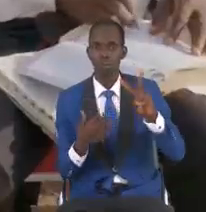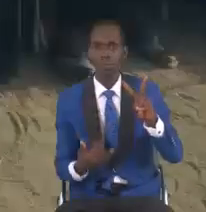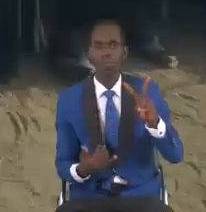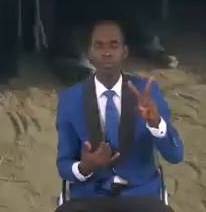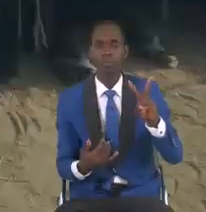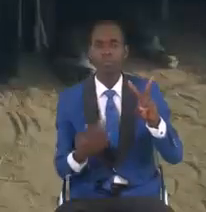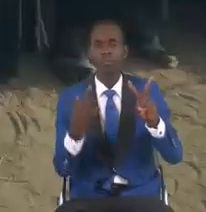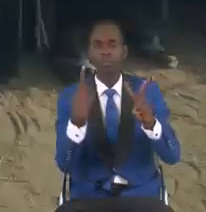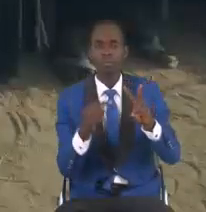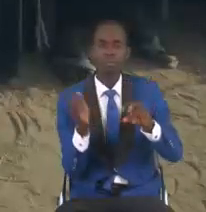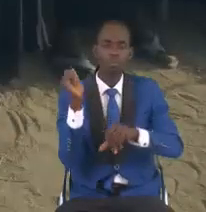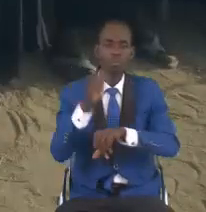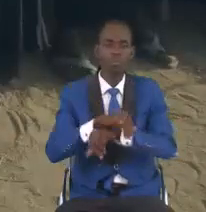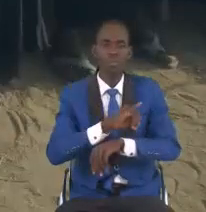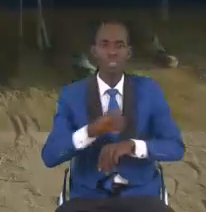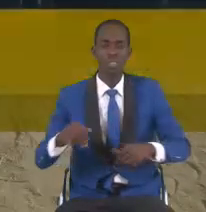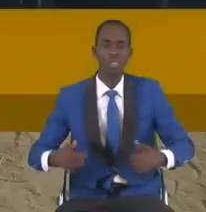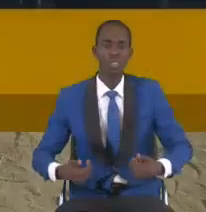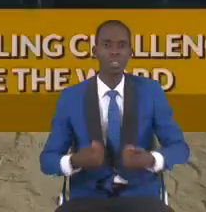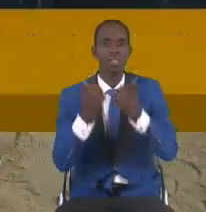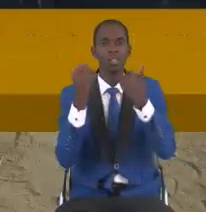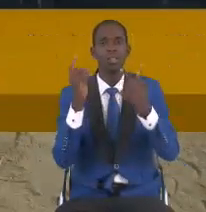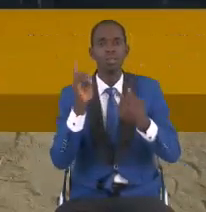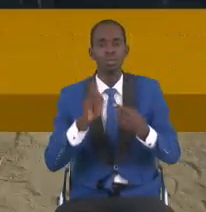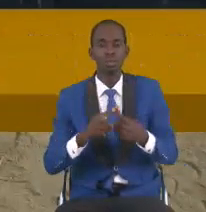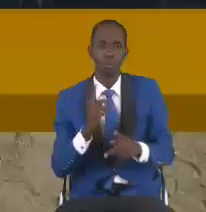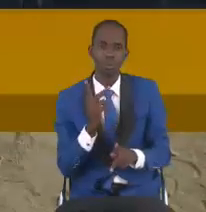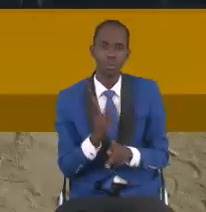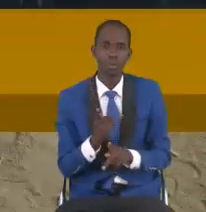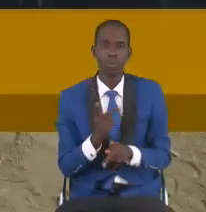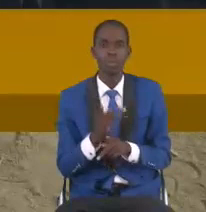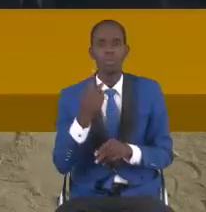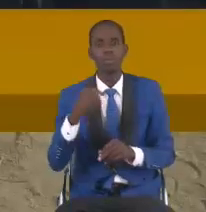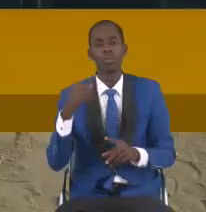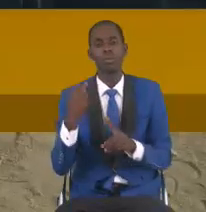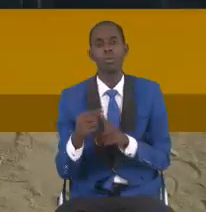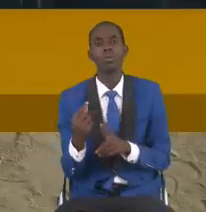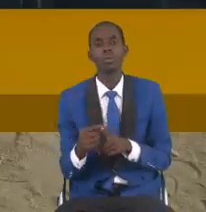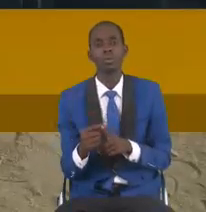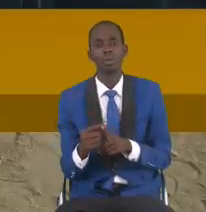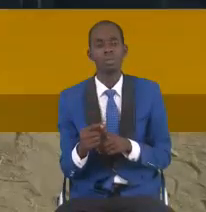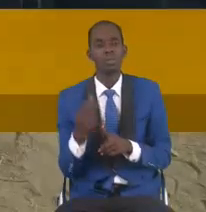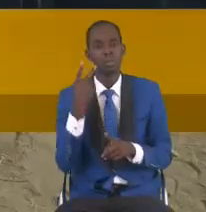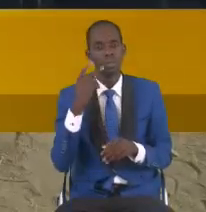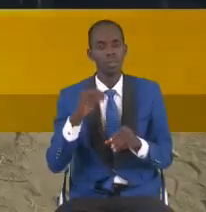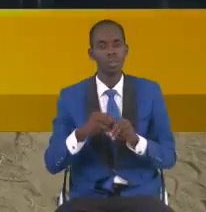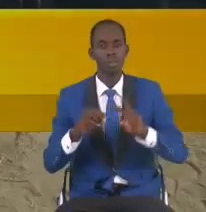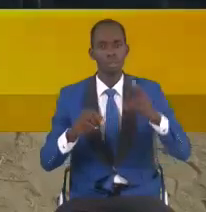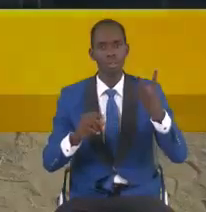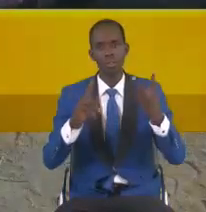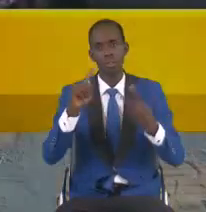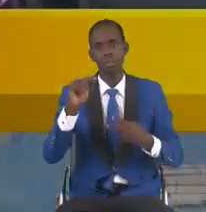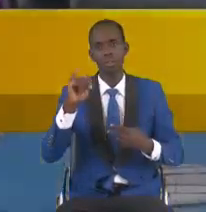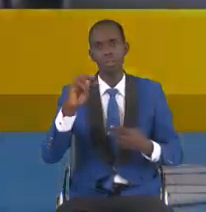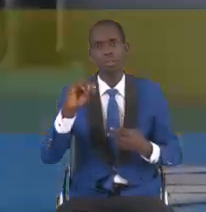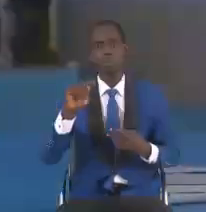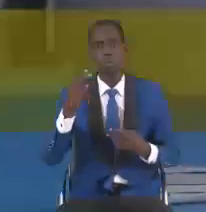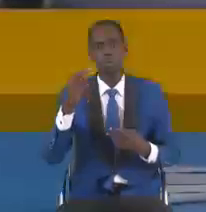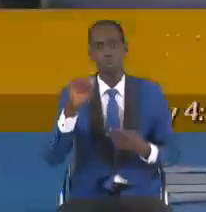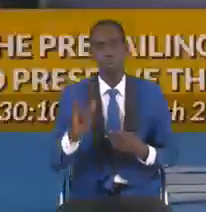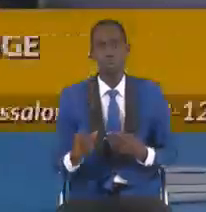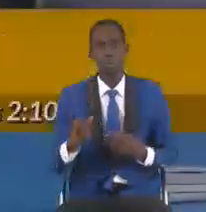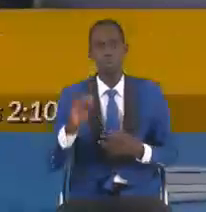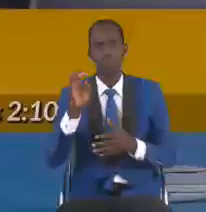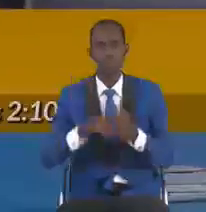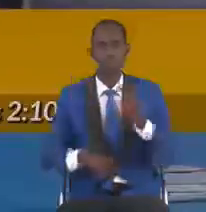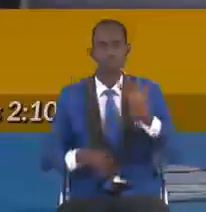prevailing challenge to preserve the word. Look at 2 Timothy chapter 4, and I'm reading from verse